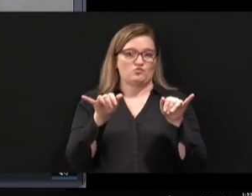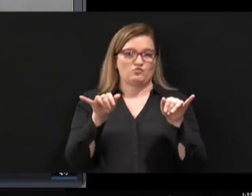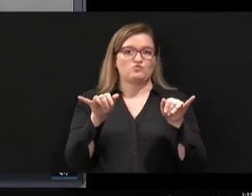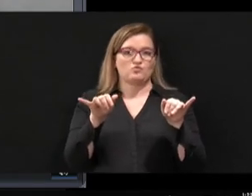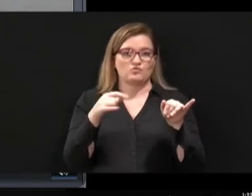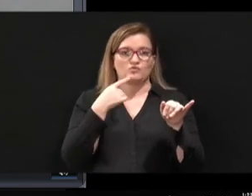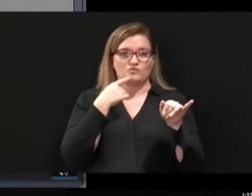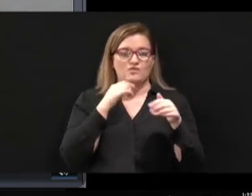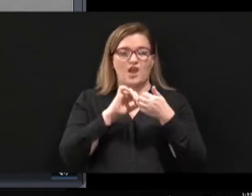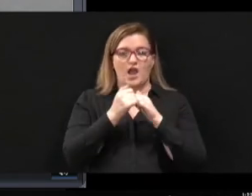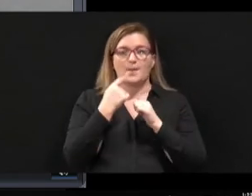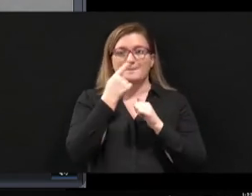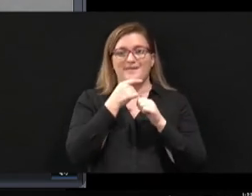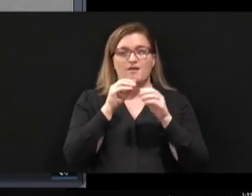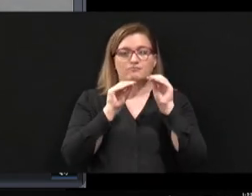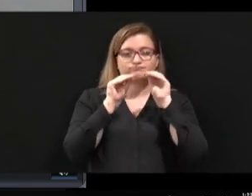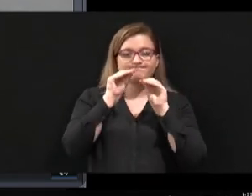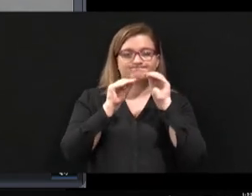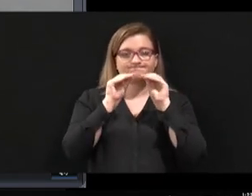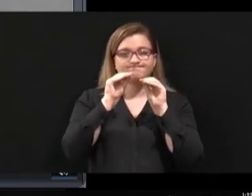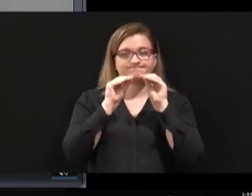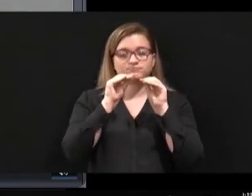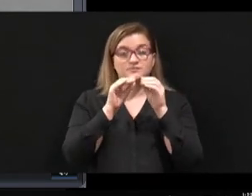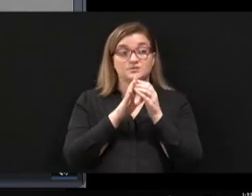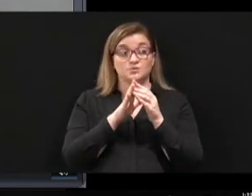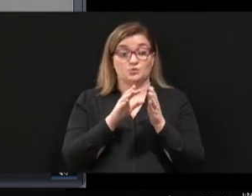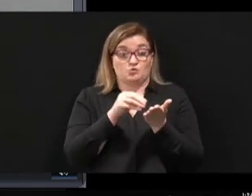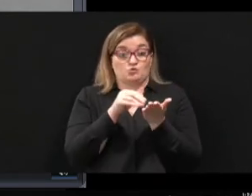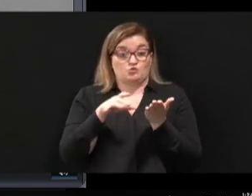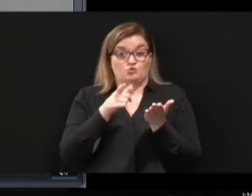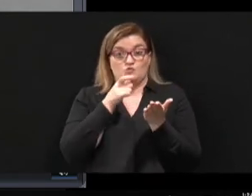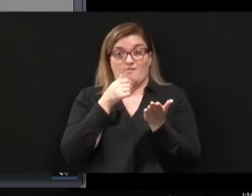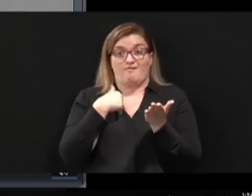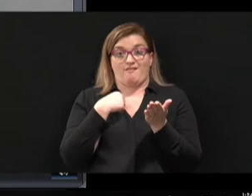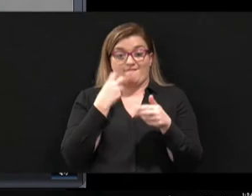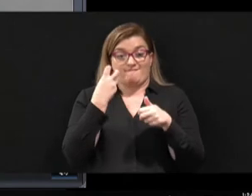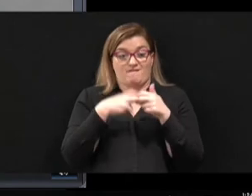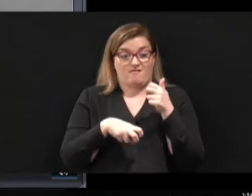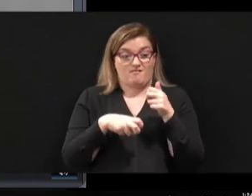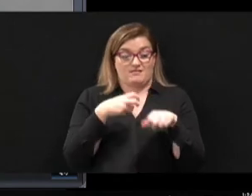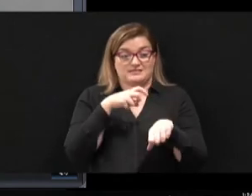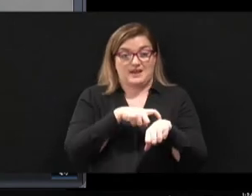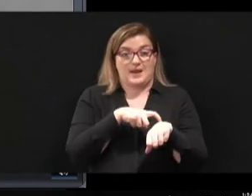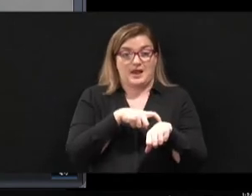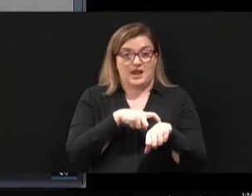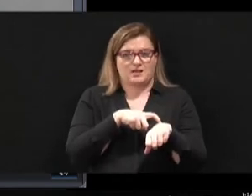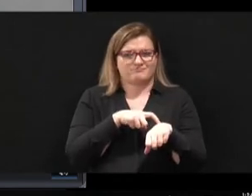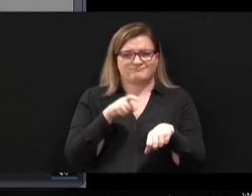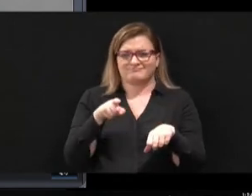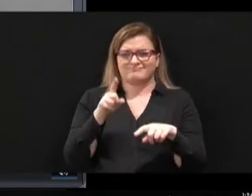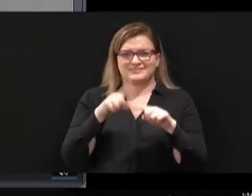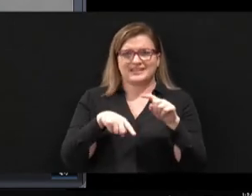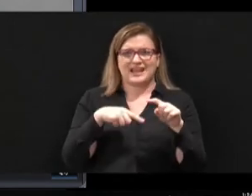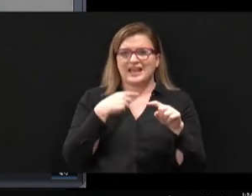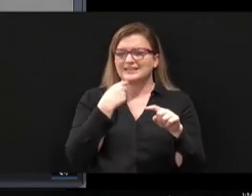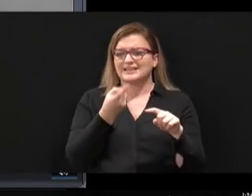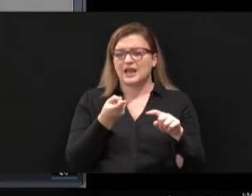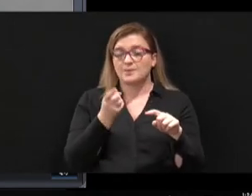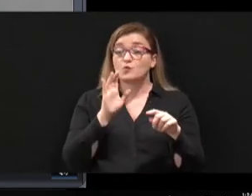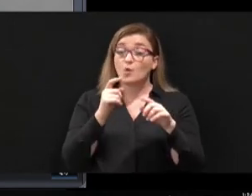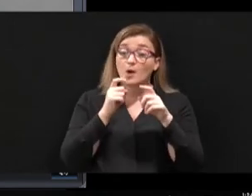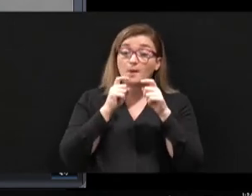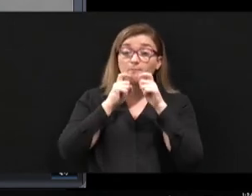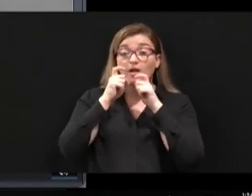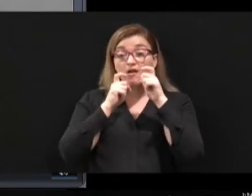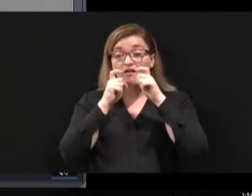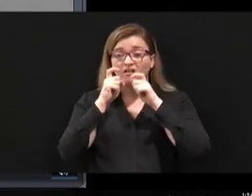And so what we have to think about for students who have difficulties with that, because we can't really tell them that their mouth is doing something different and showing